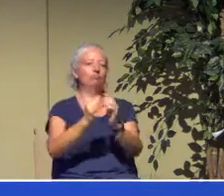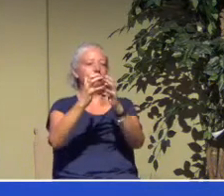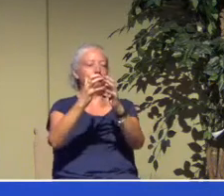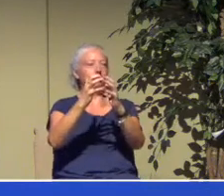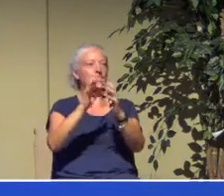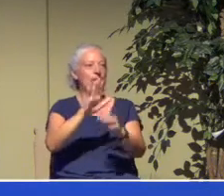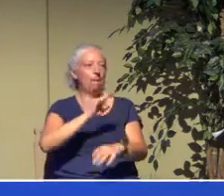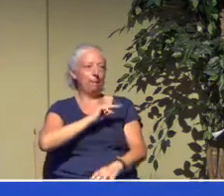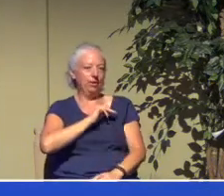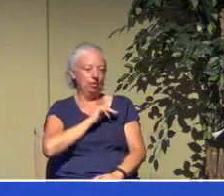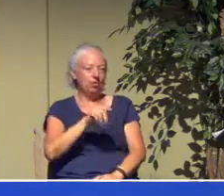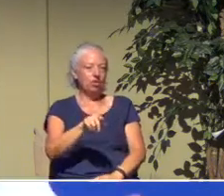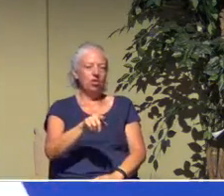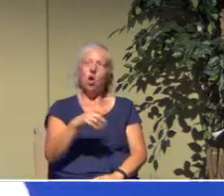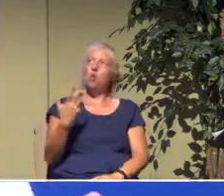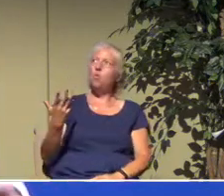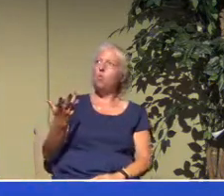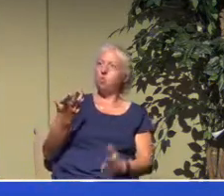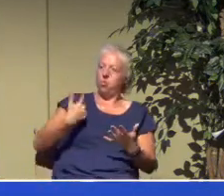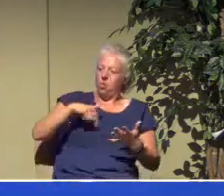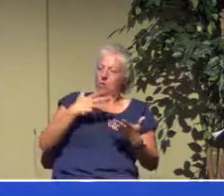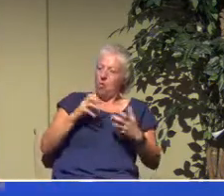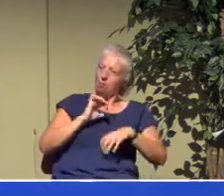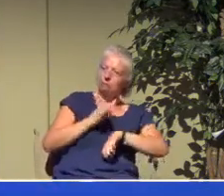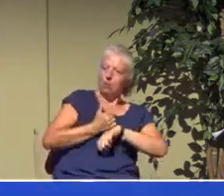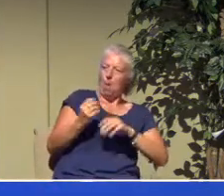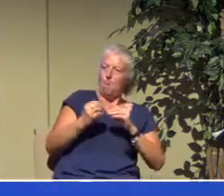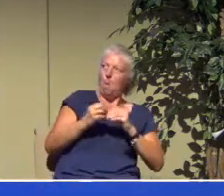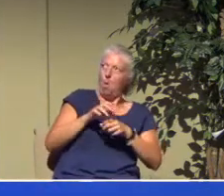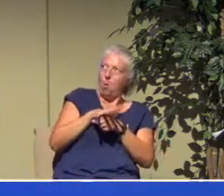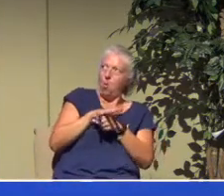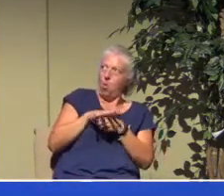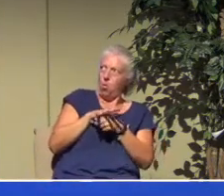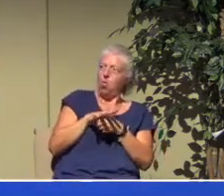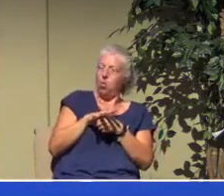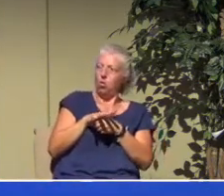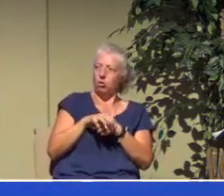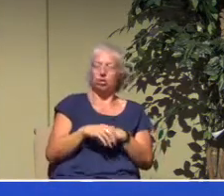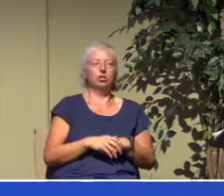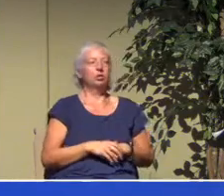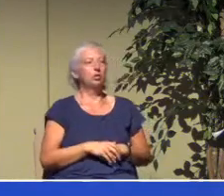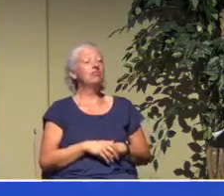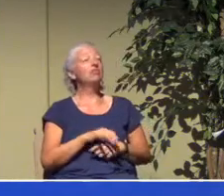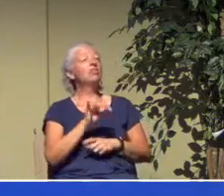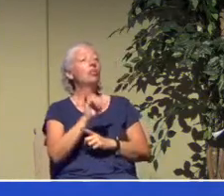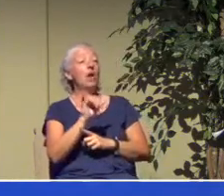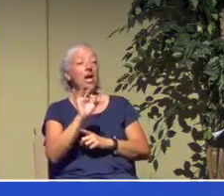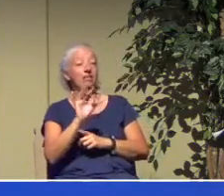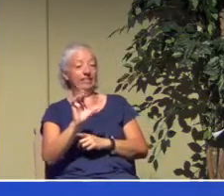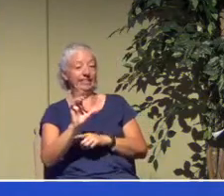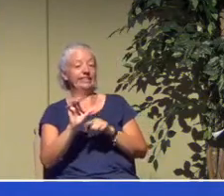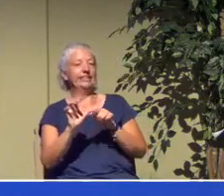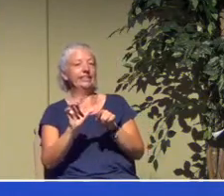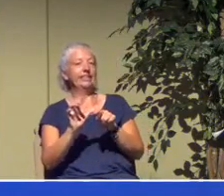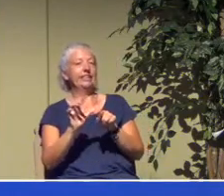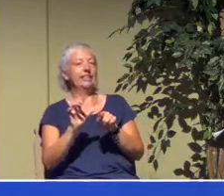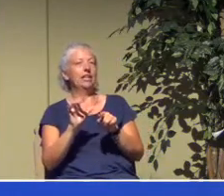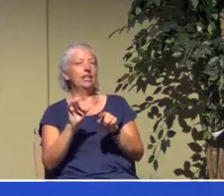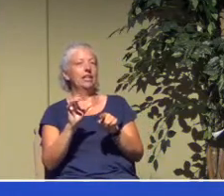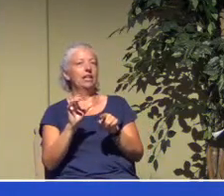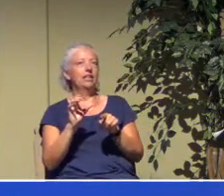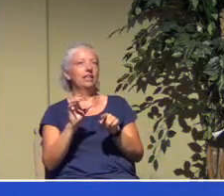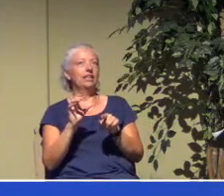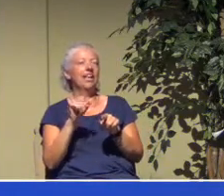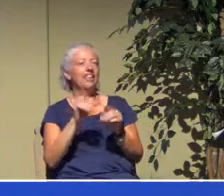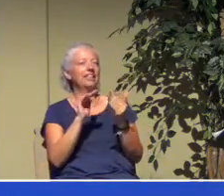yeah, we want to be more local. So at the time, Youth for Christ in Darmstadt, that's